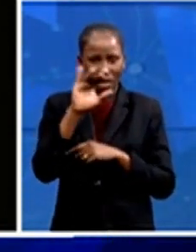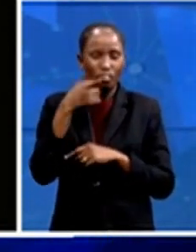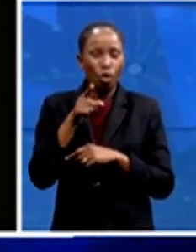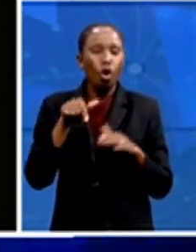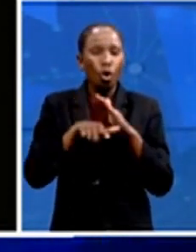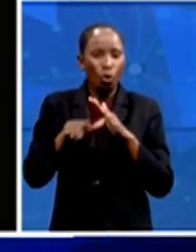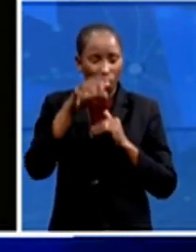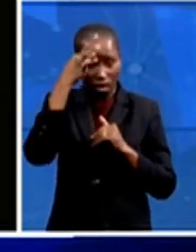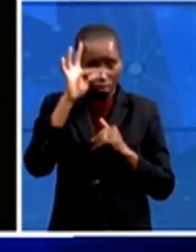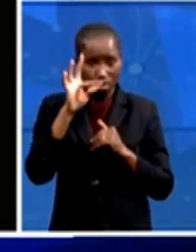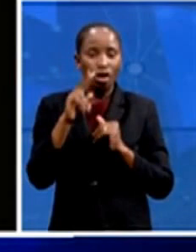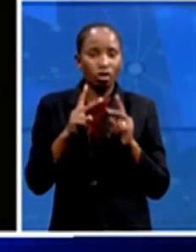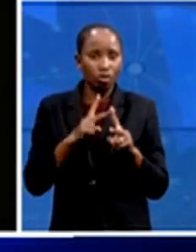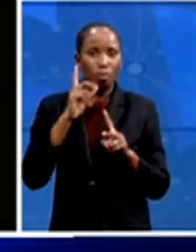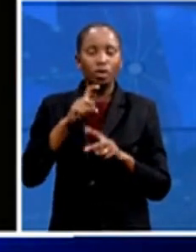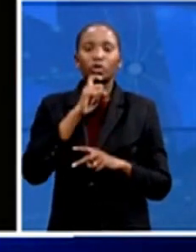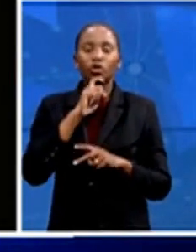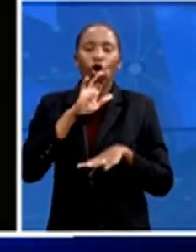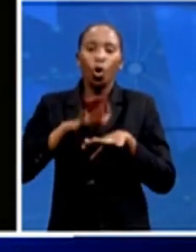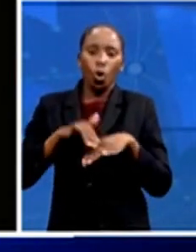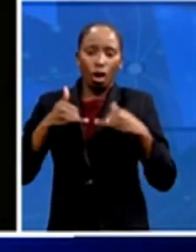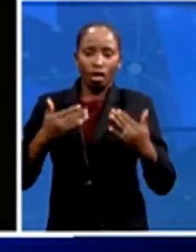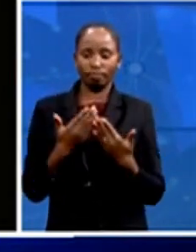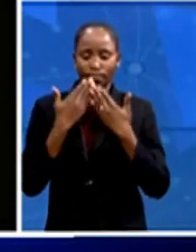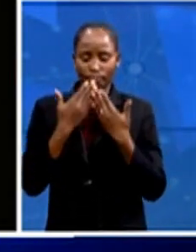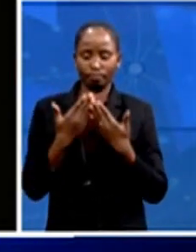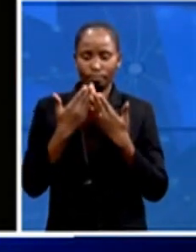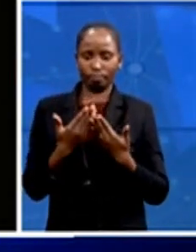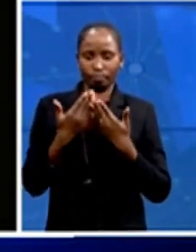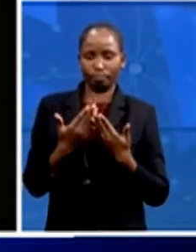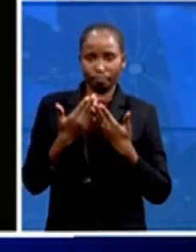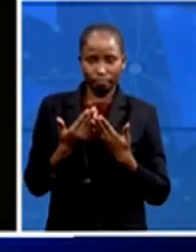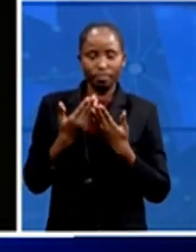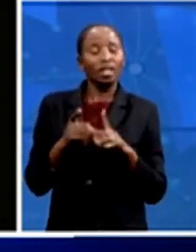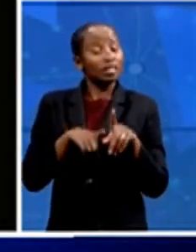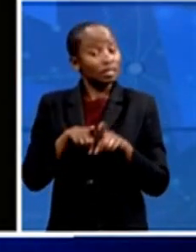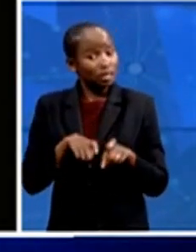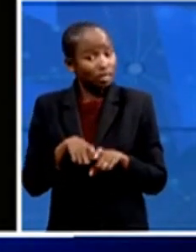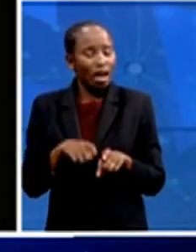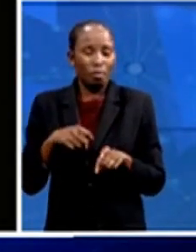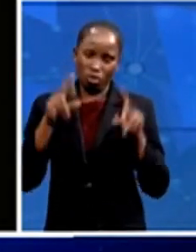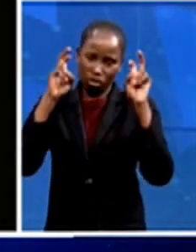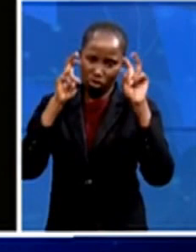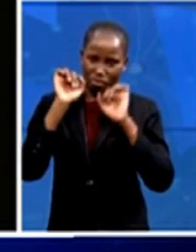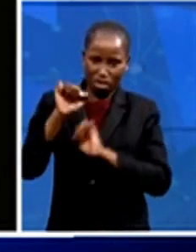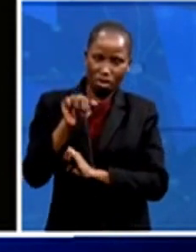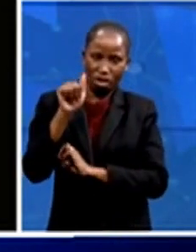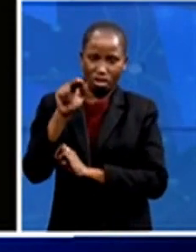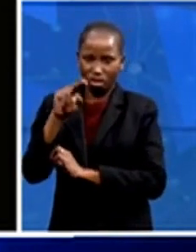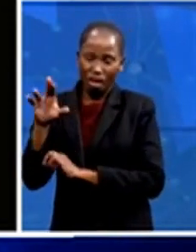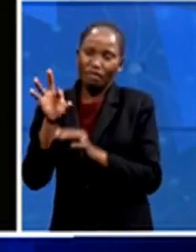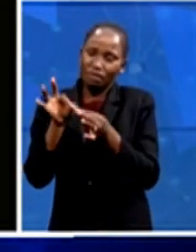modules of political schools or histories on the ANC, the values, the structures of the party, government